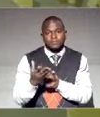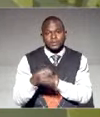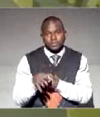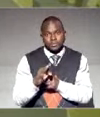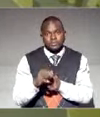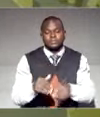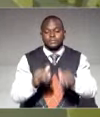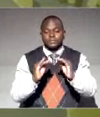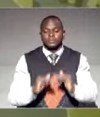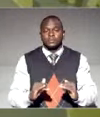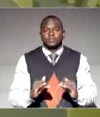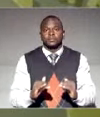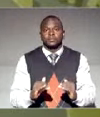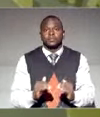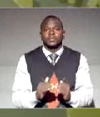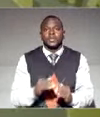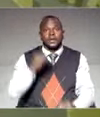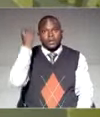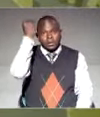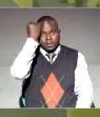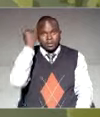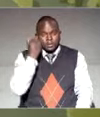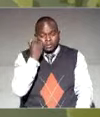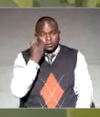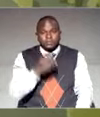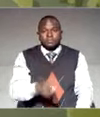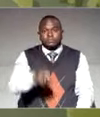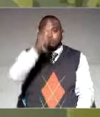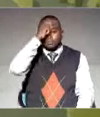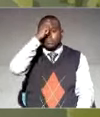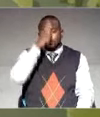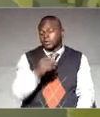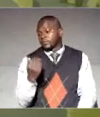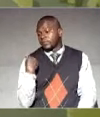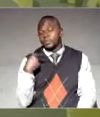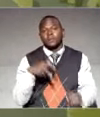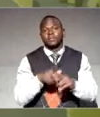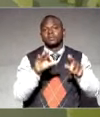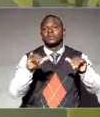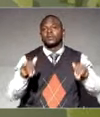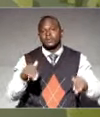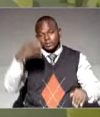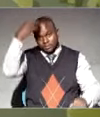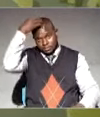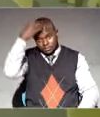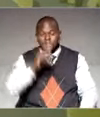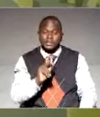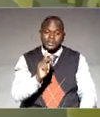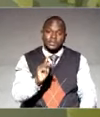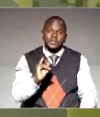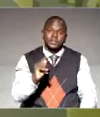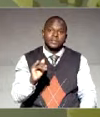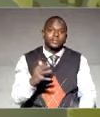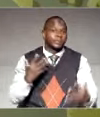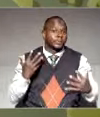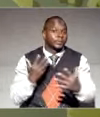this. Let's head to the General Court Martial, which has sentenced former Boda Boda 2010 patron Abdallah Chiteta to a jail